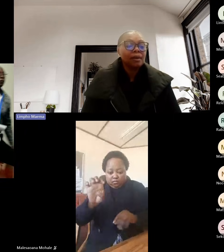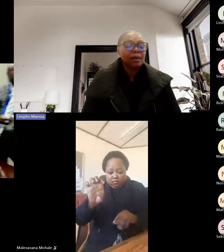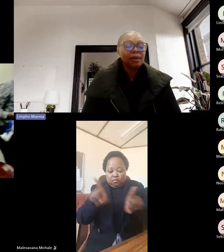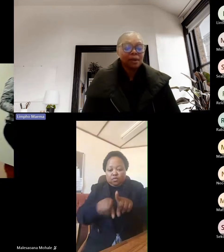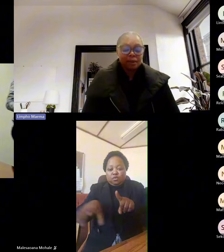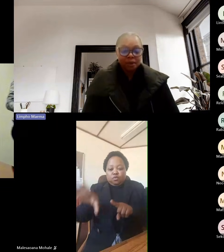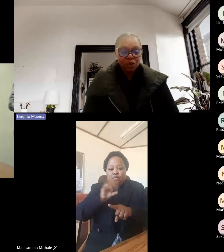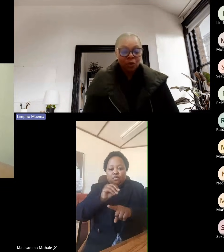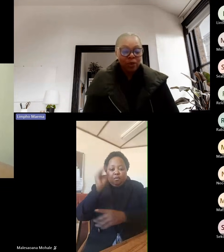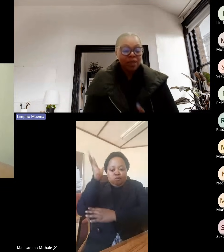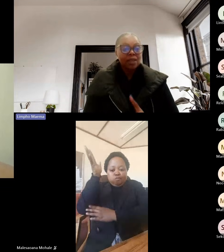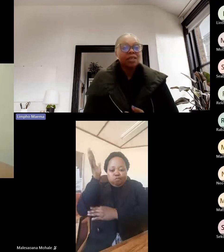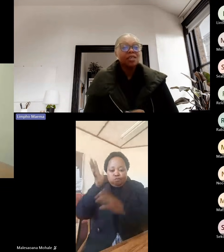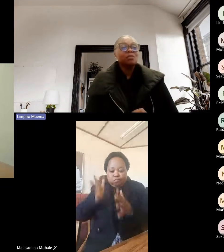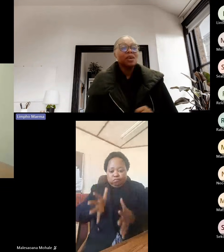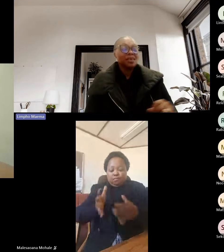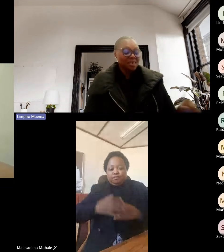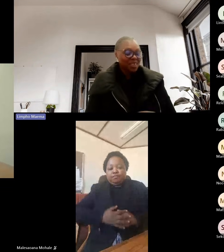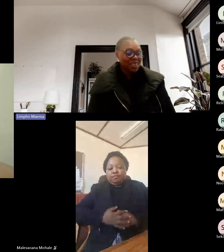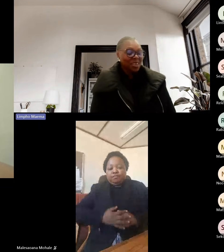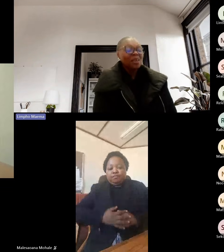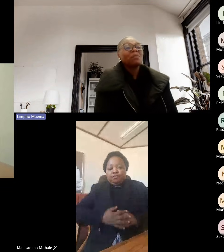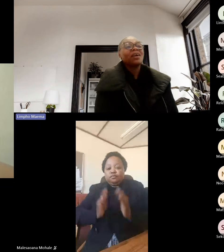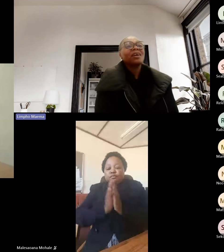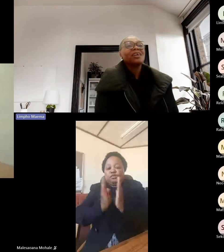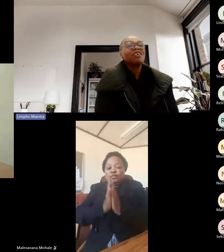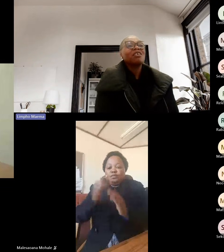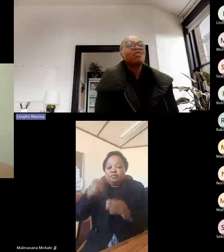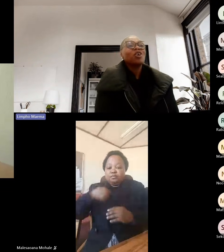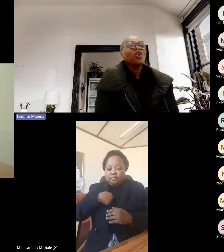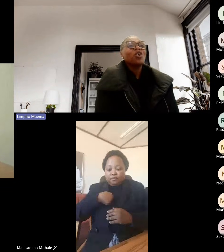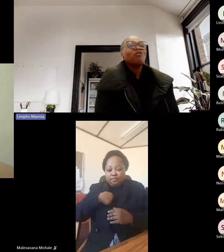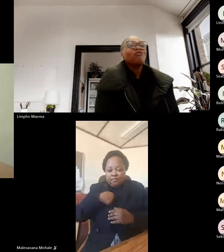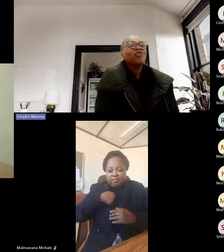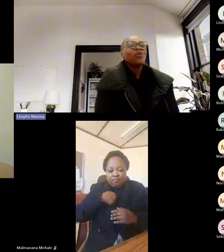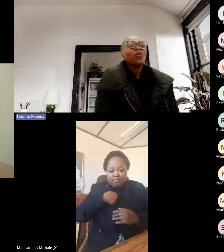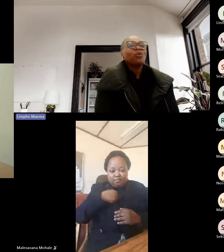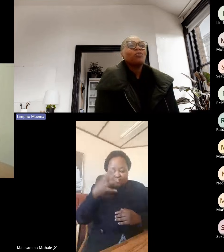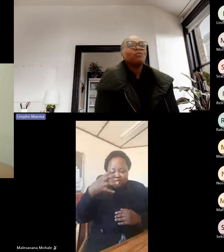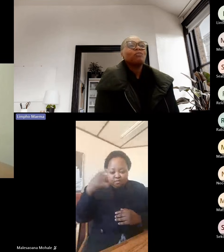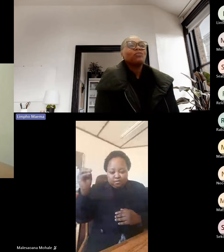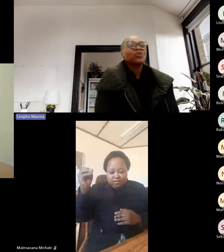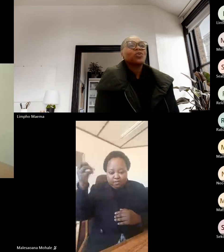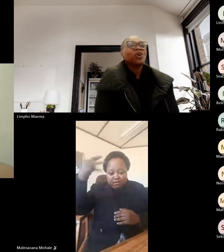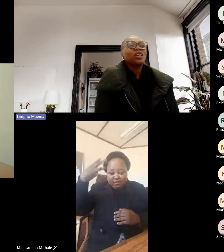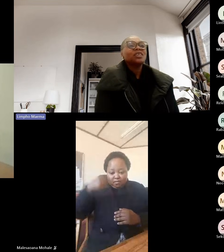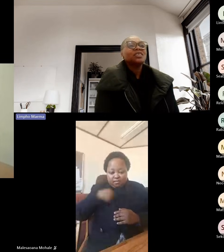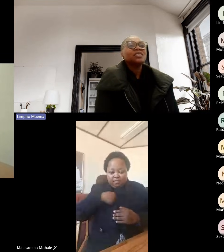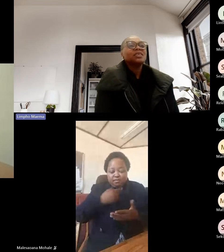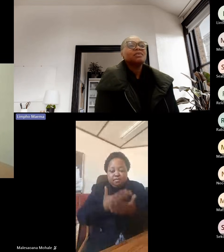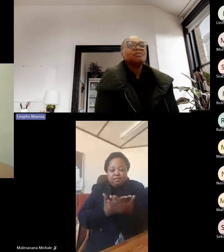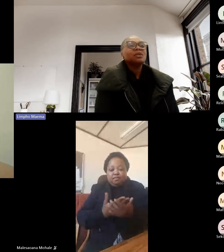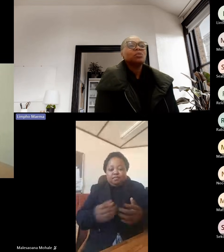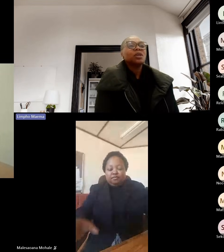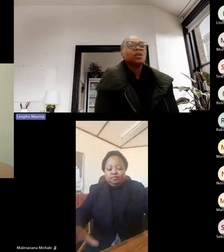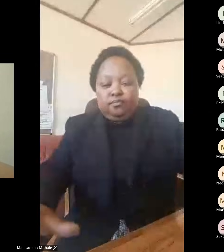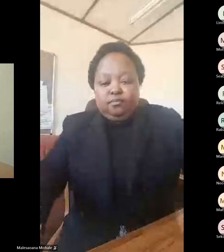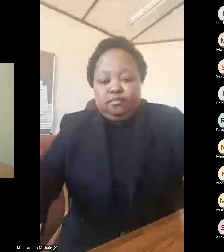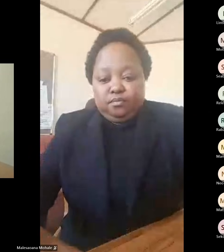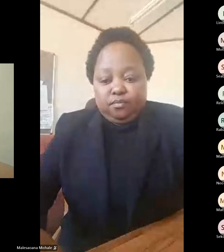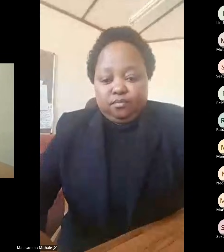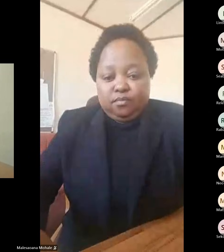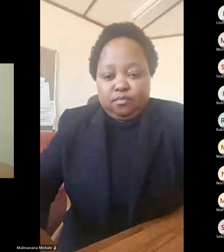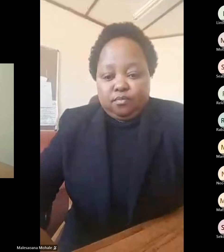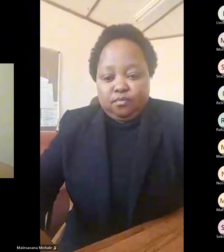well. Ke kopa ke tle ke time camera ya ka for connection ke